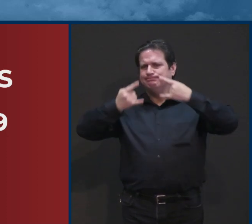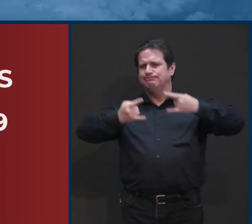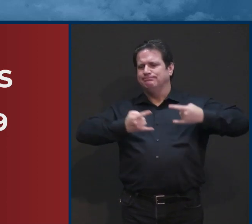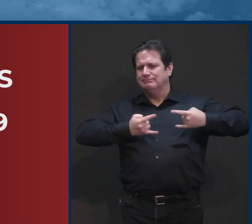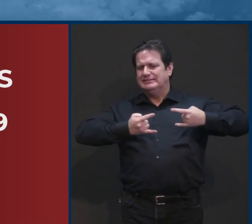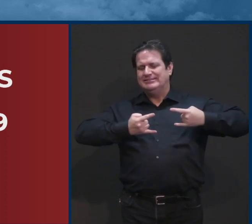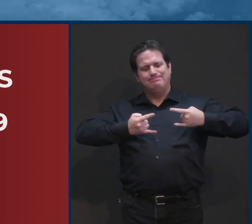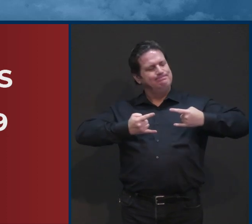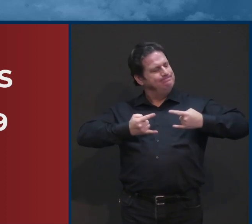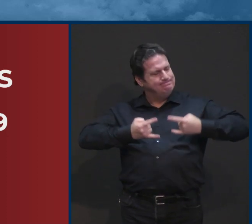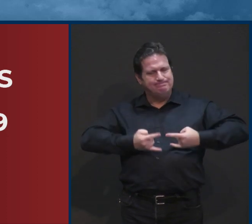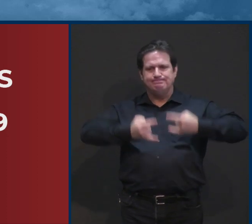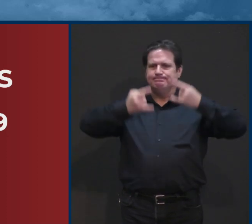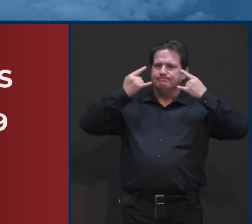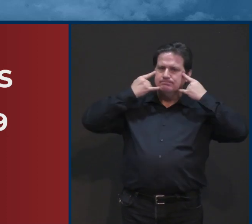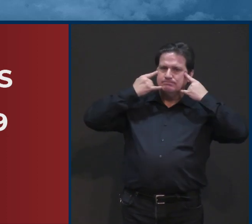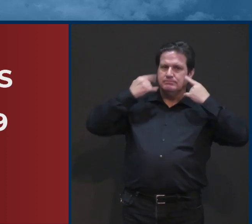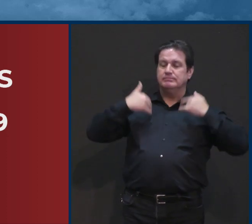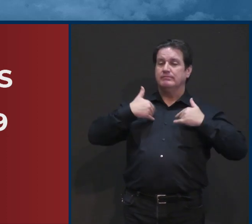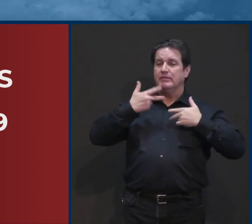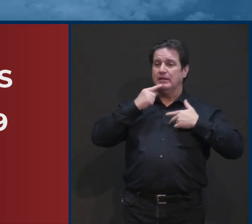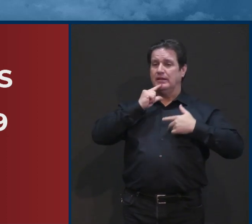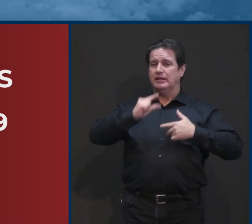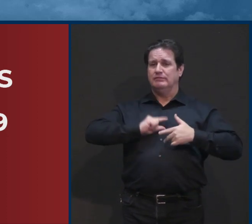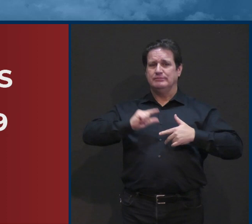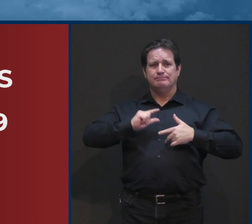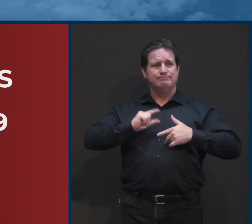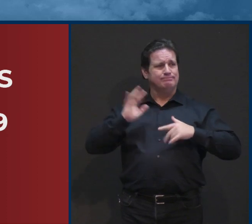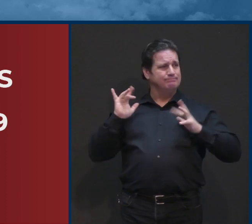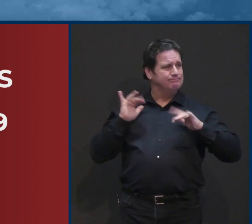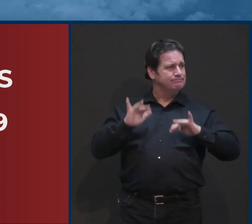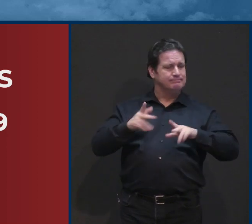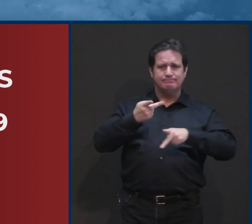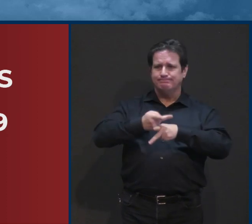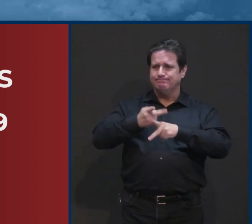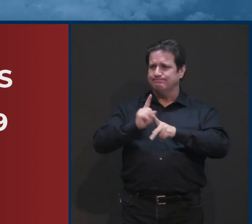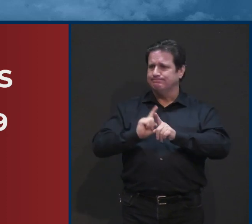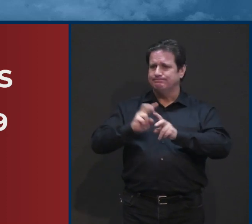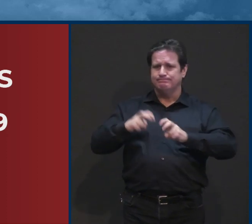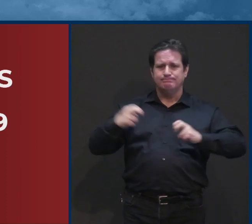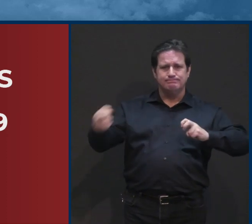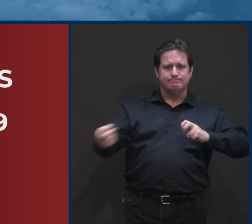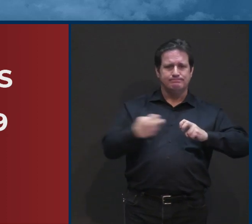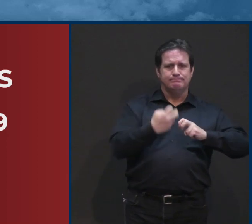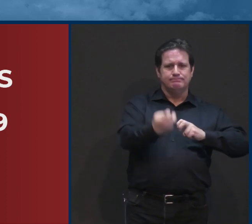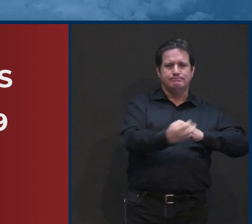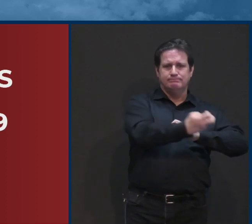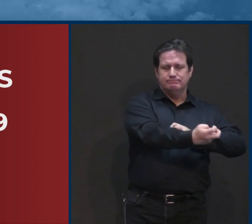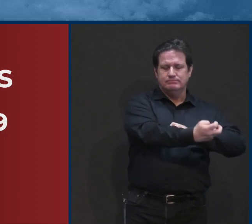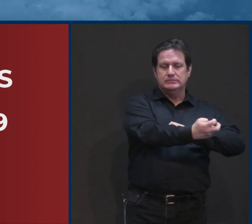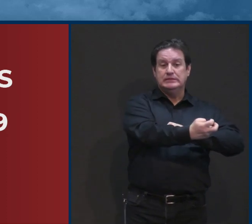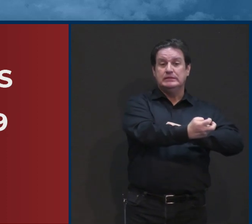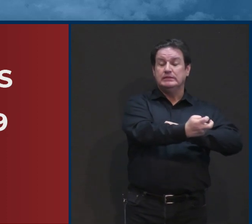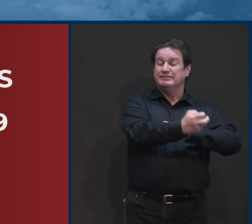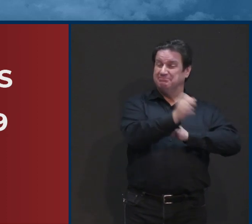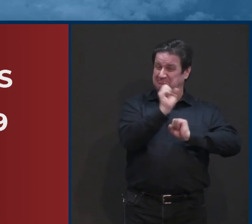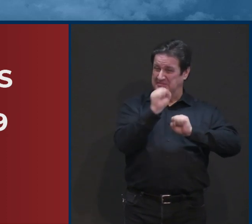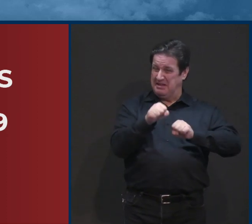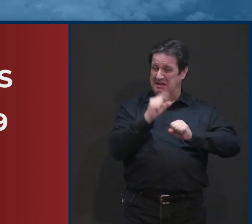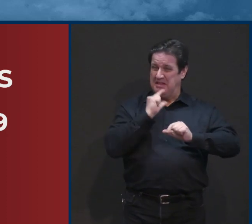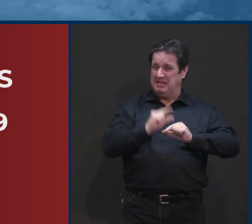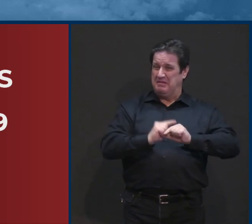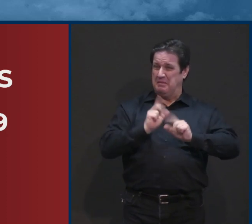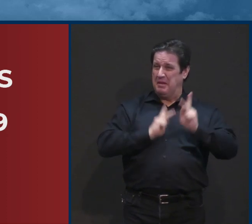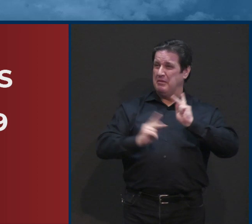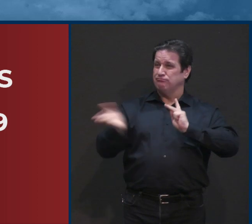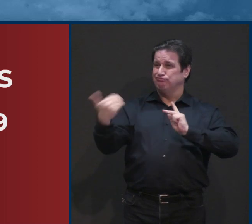in having a Thanksgiving celebration. But we're advising push off that celebration with